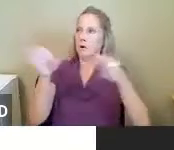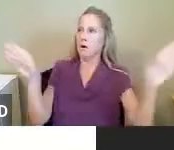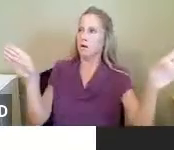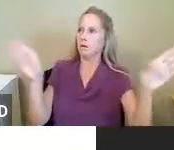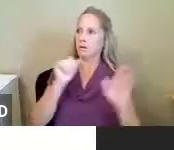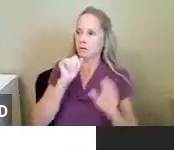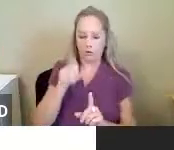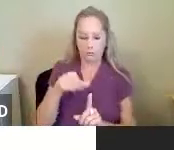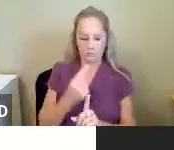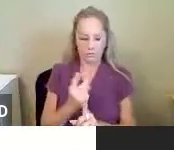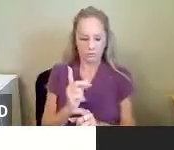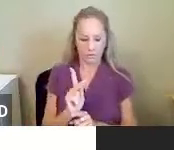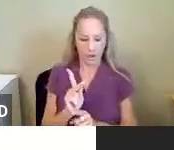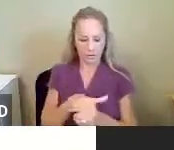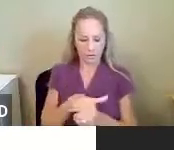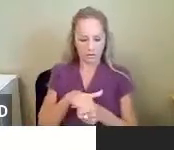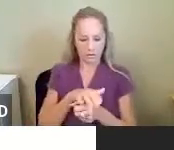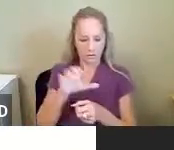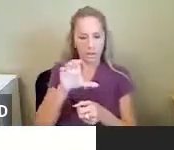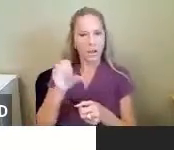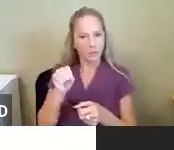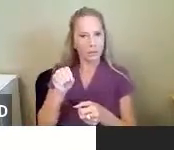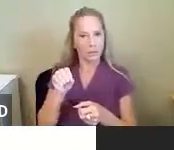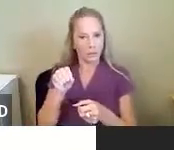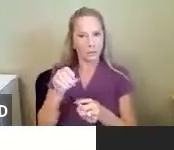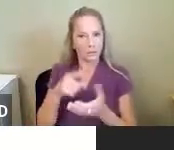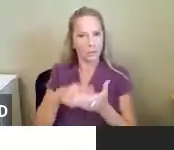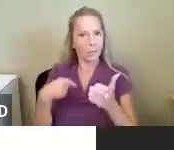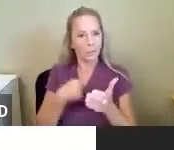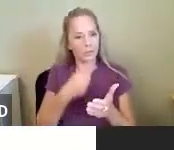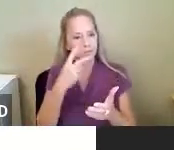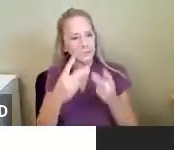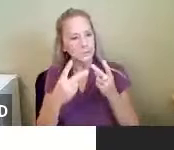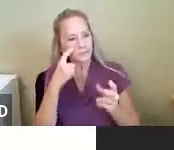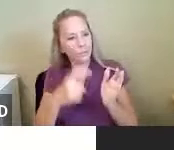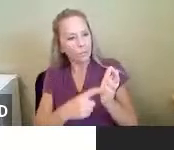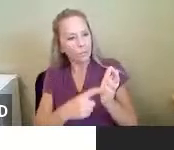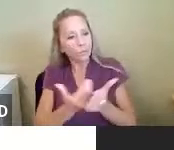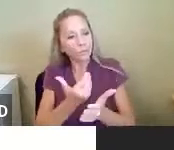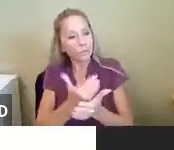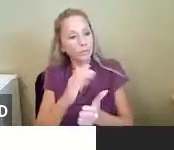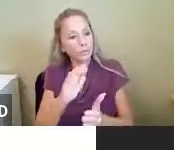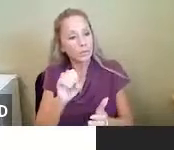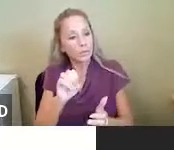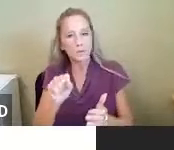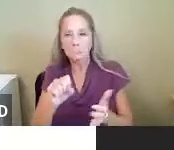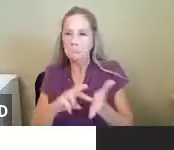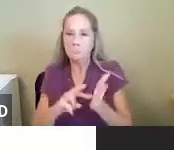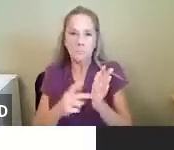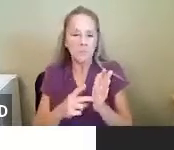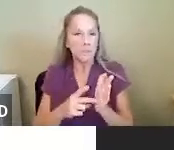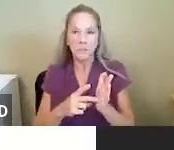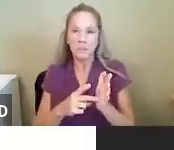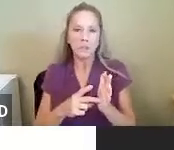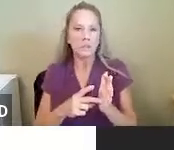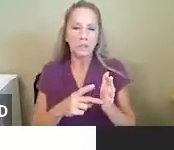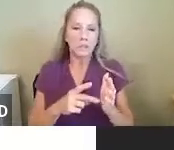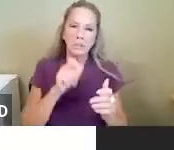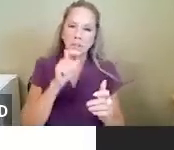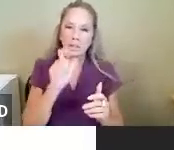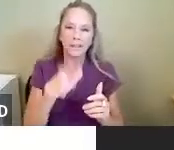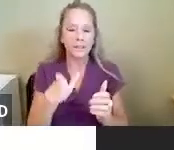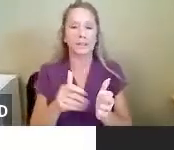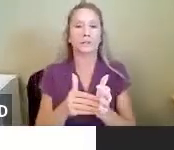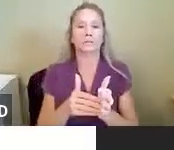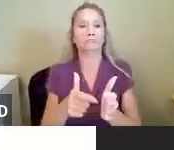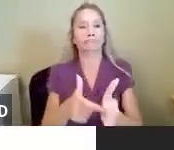in Knox County, based on what we've seen about the recent cases. I don't think it's probably not useful to overthink this. I mean, you